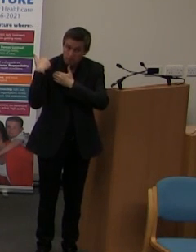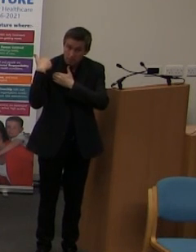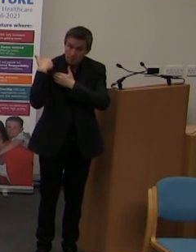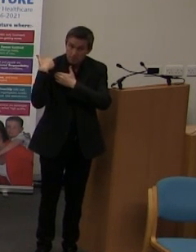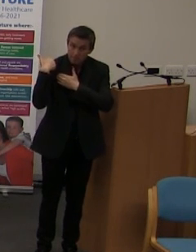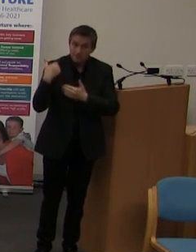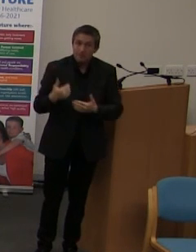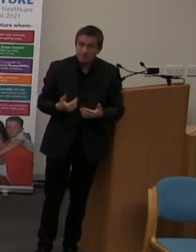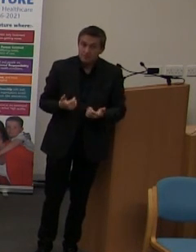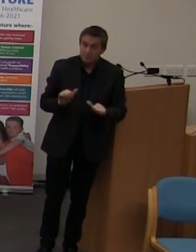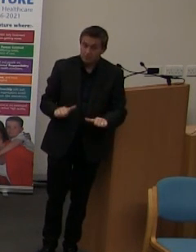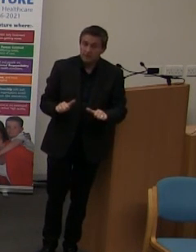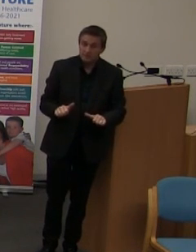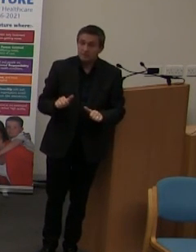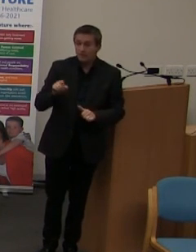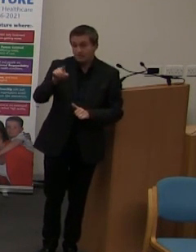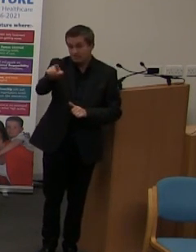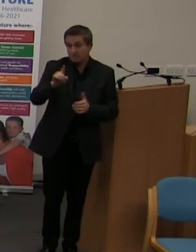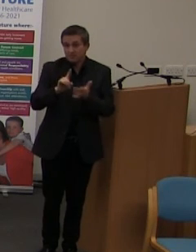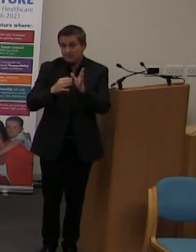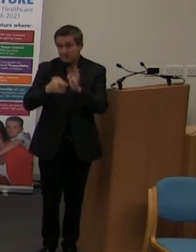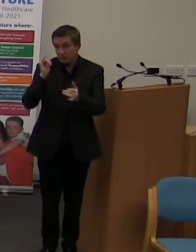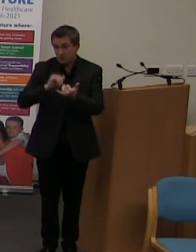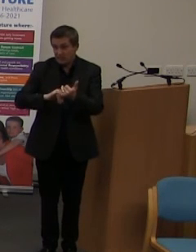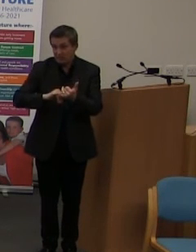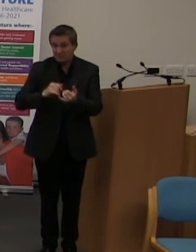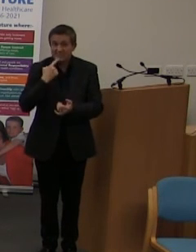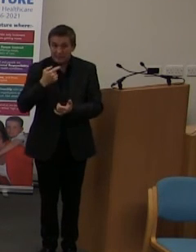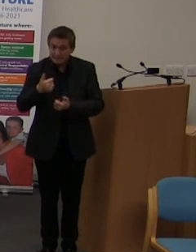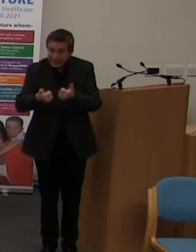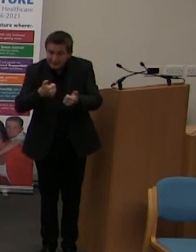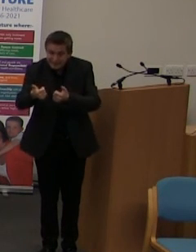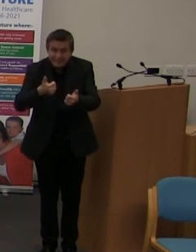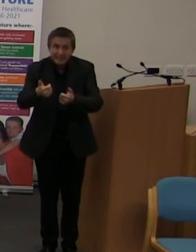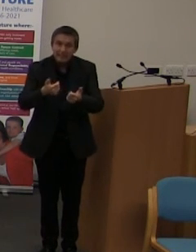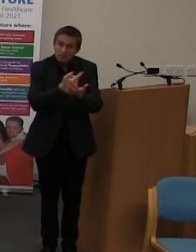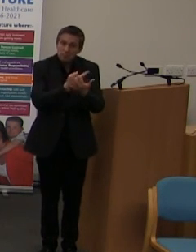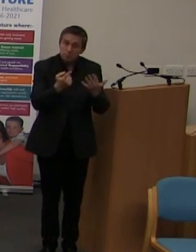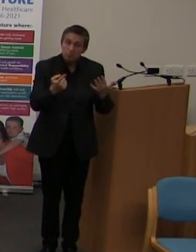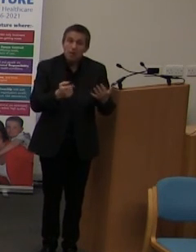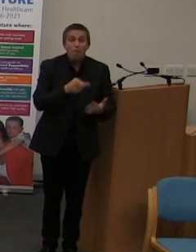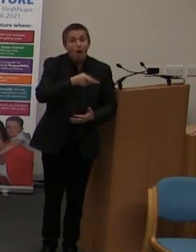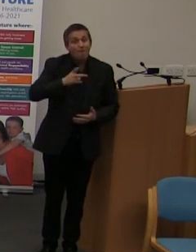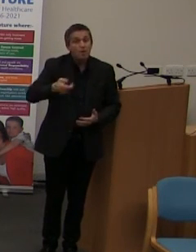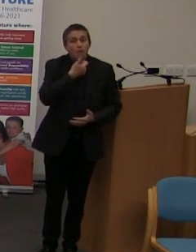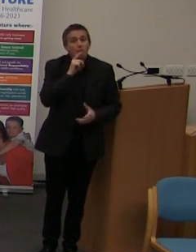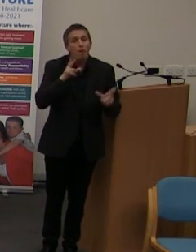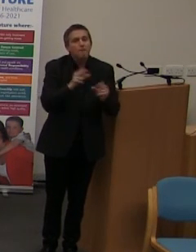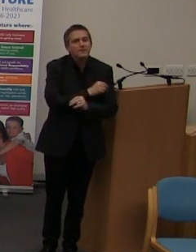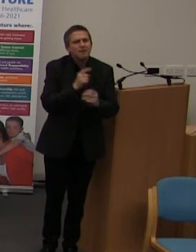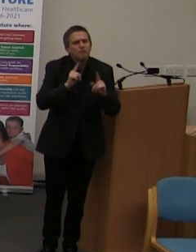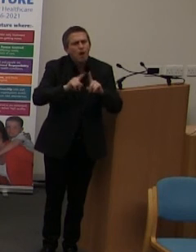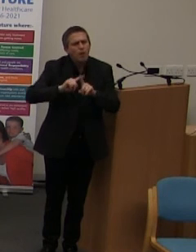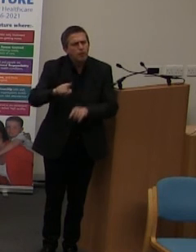where, as James has described, things go awry, but actually quite a lot of our DNAs are for other reasons, so we need to